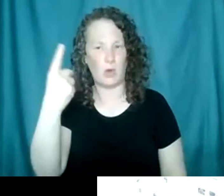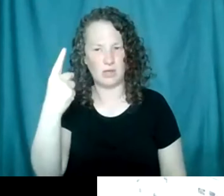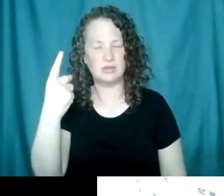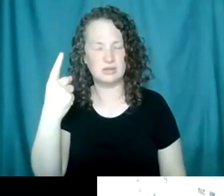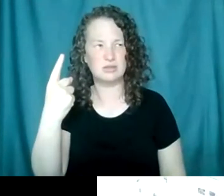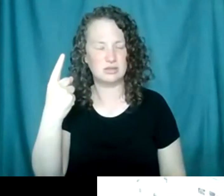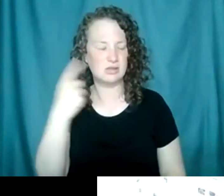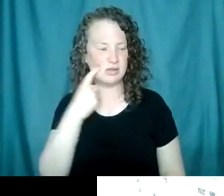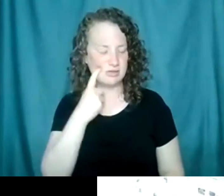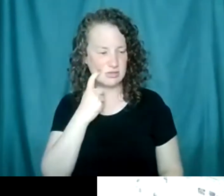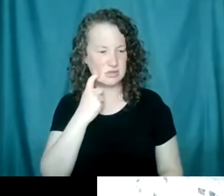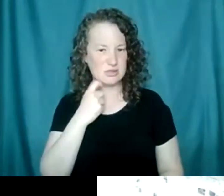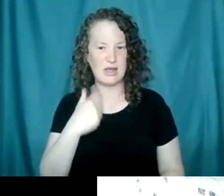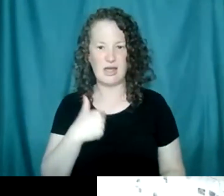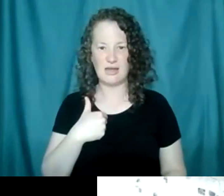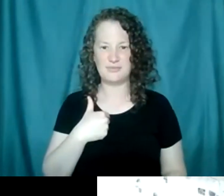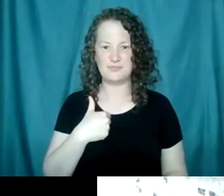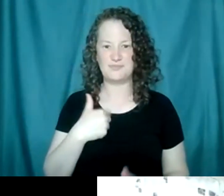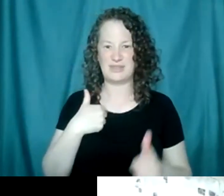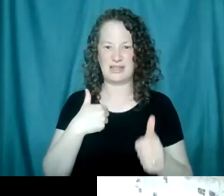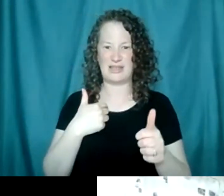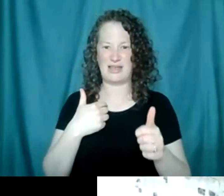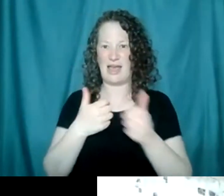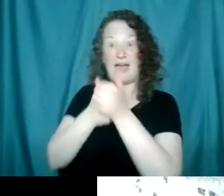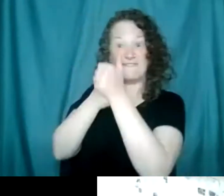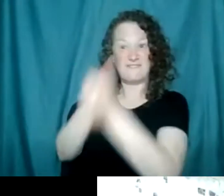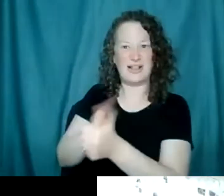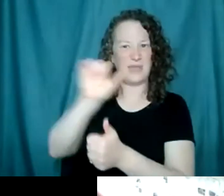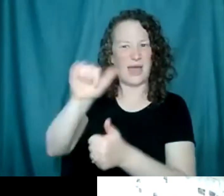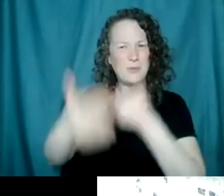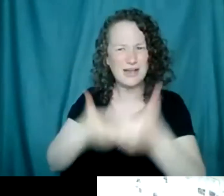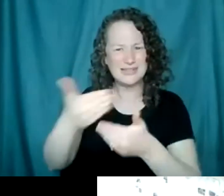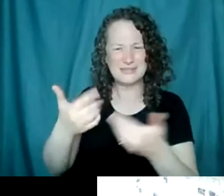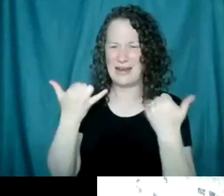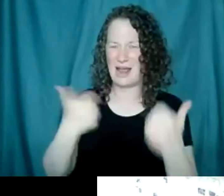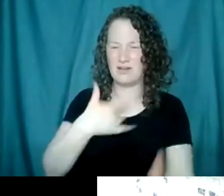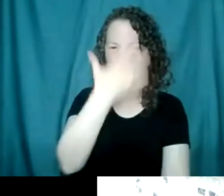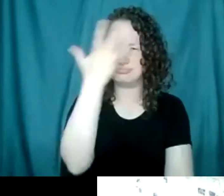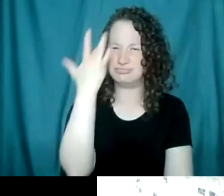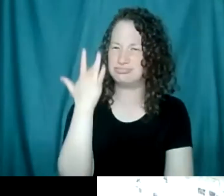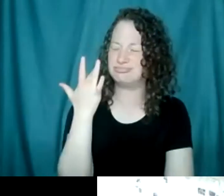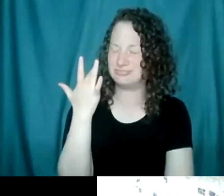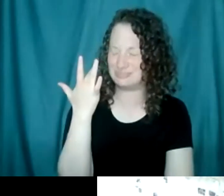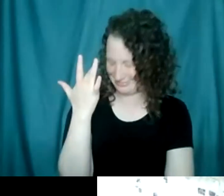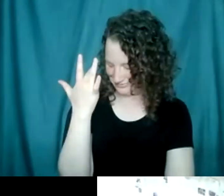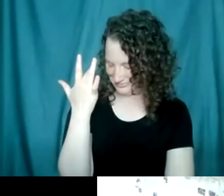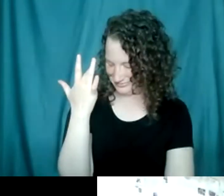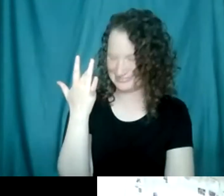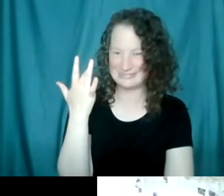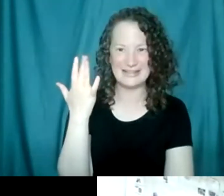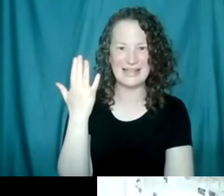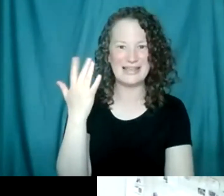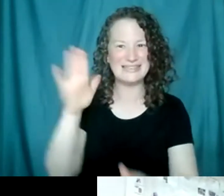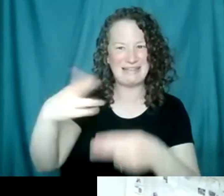have I followed that entire process, and for some reason I'm now blanking on